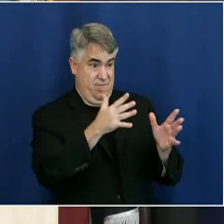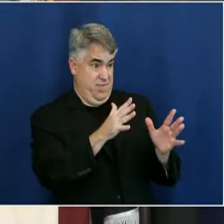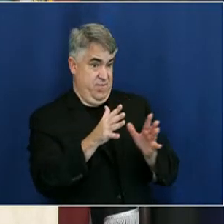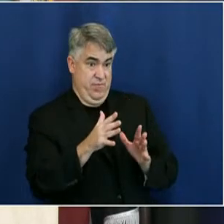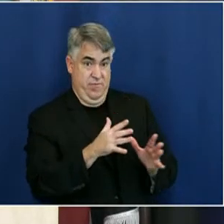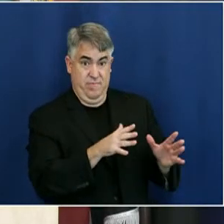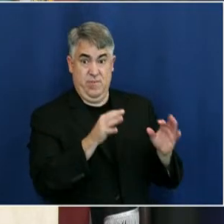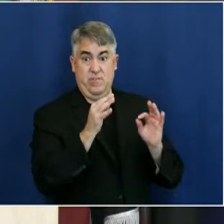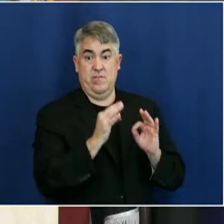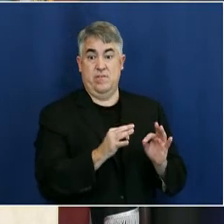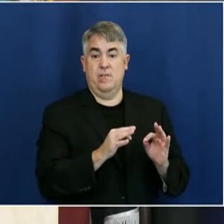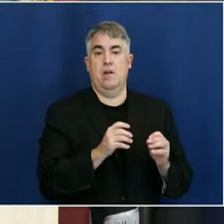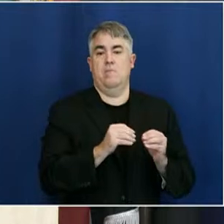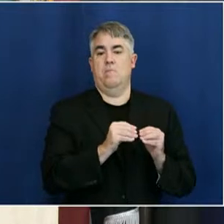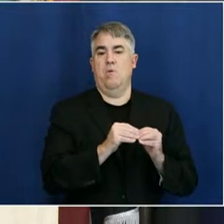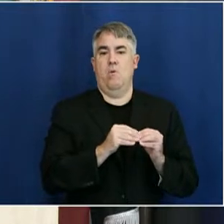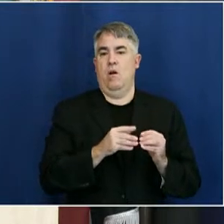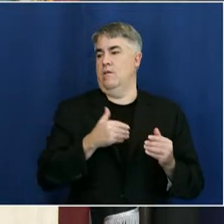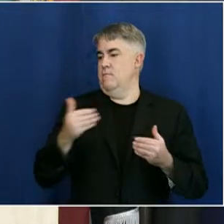progress.